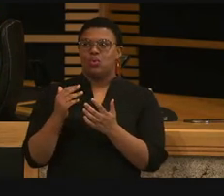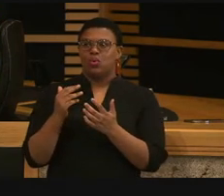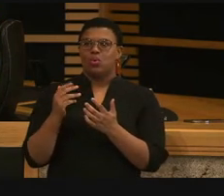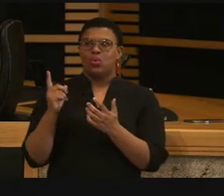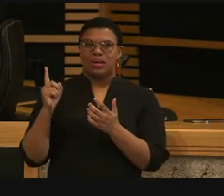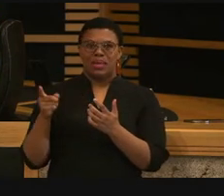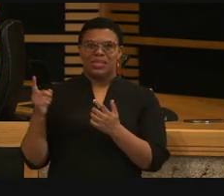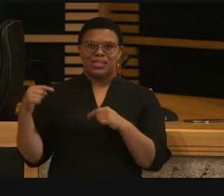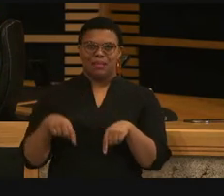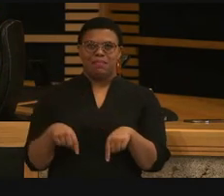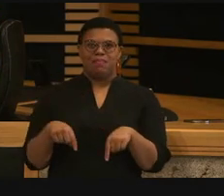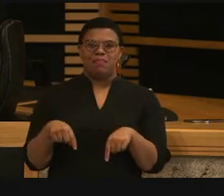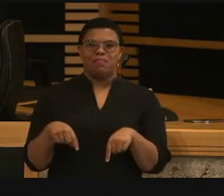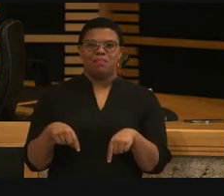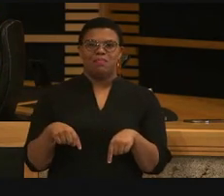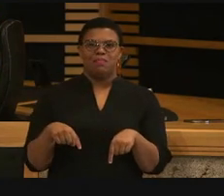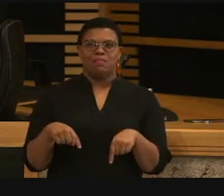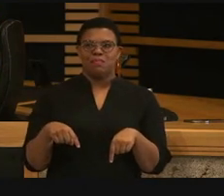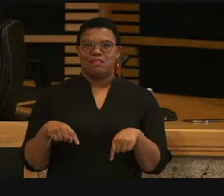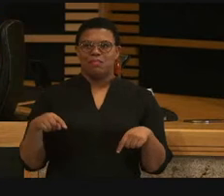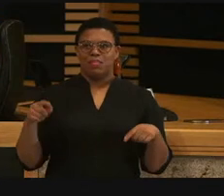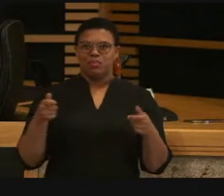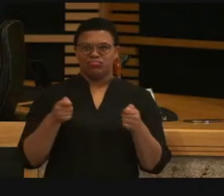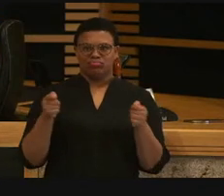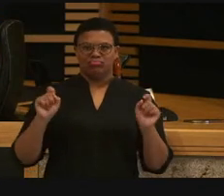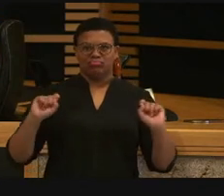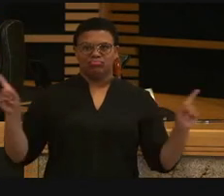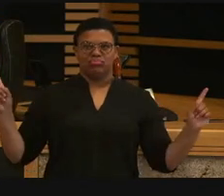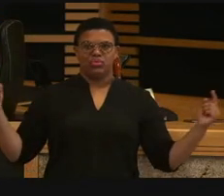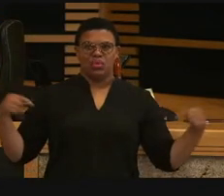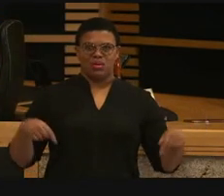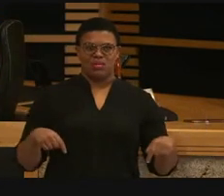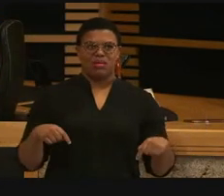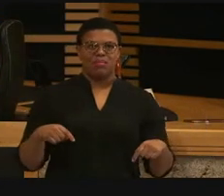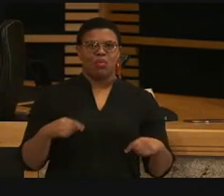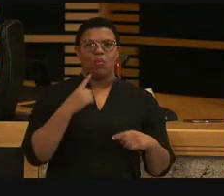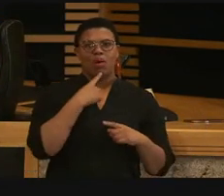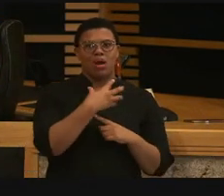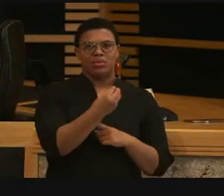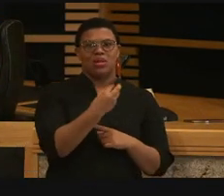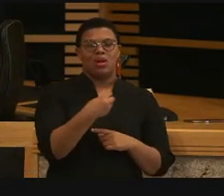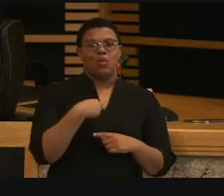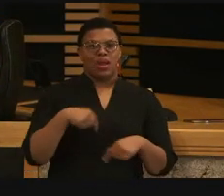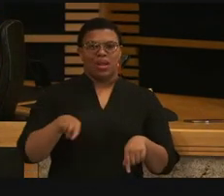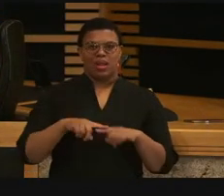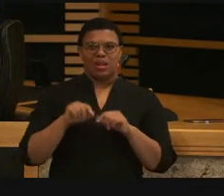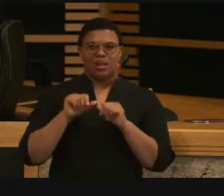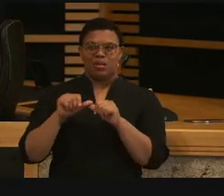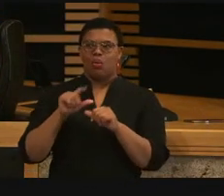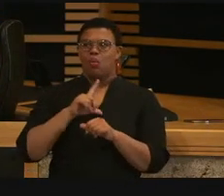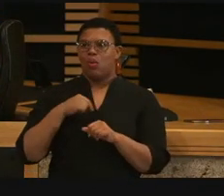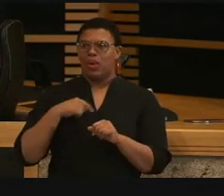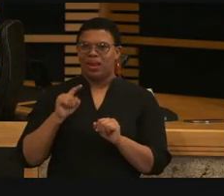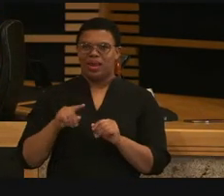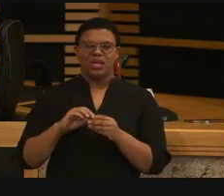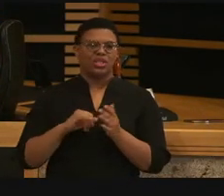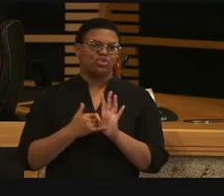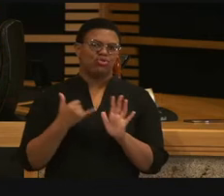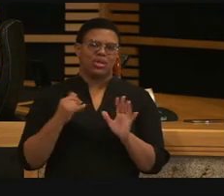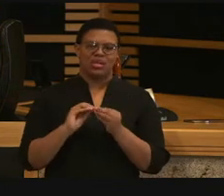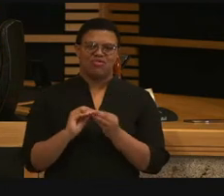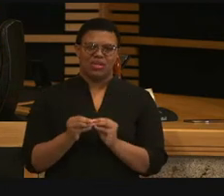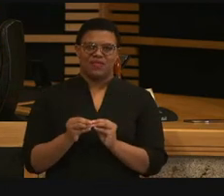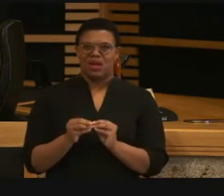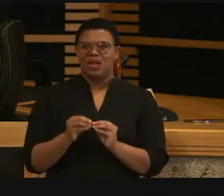for decisions to take place. We can proceed because we can just ratify in case we make